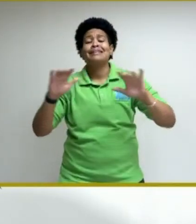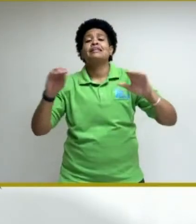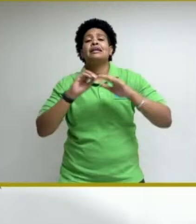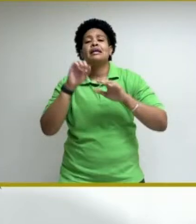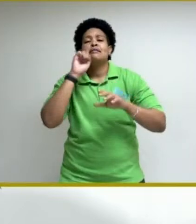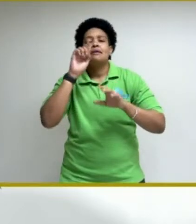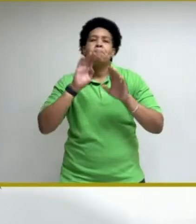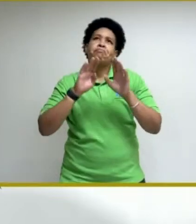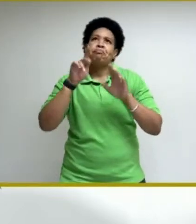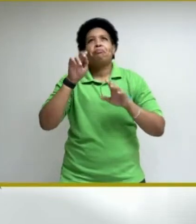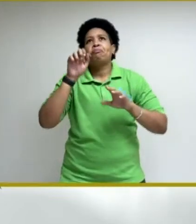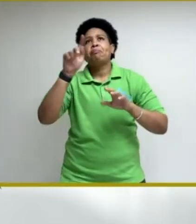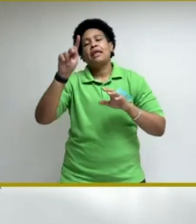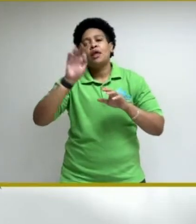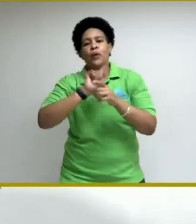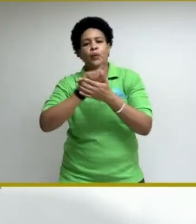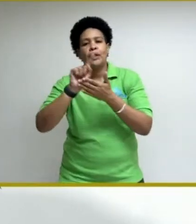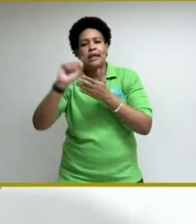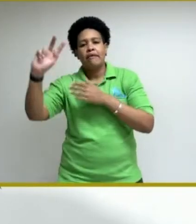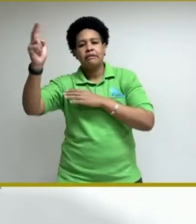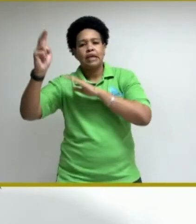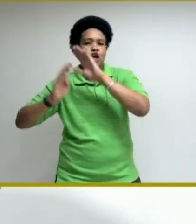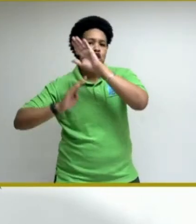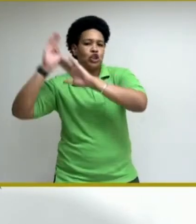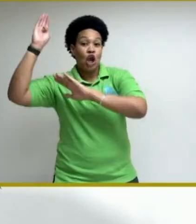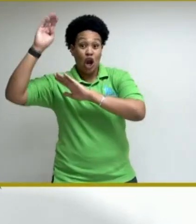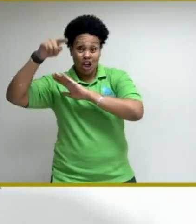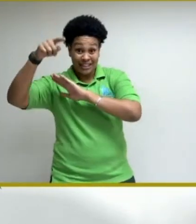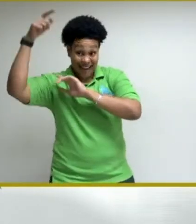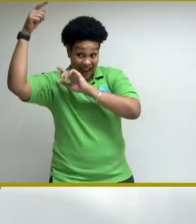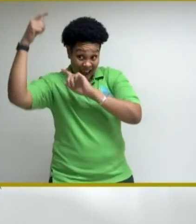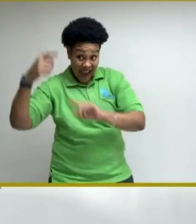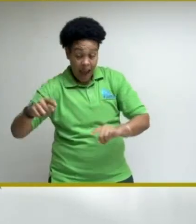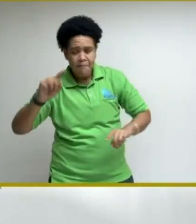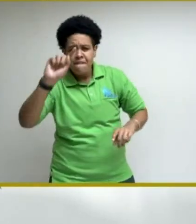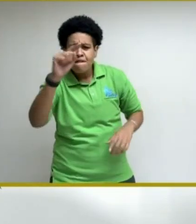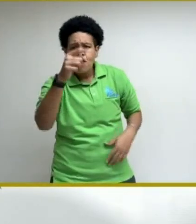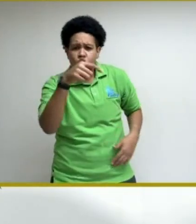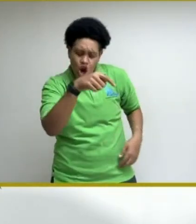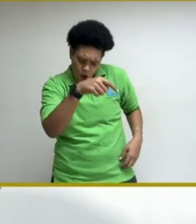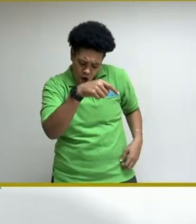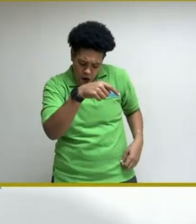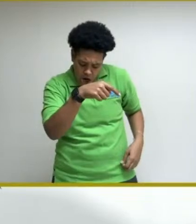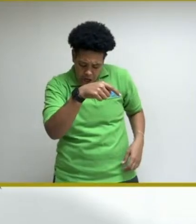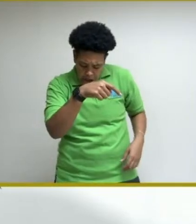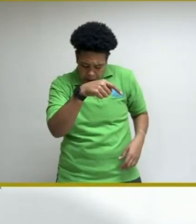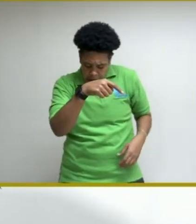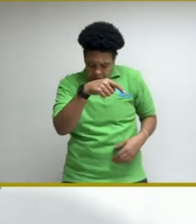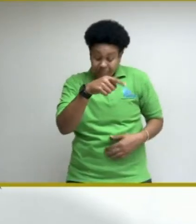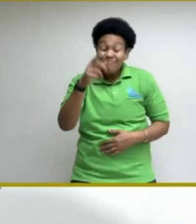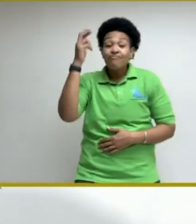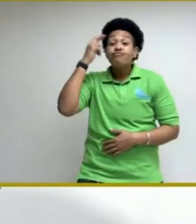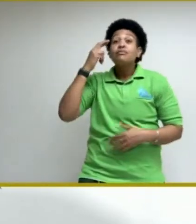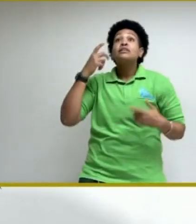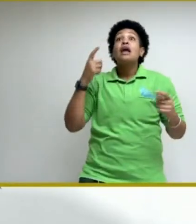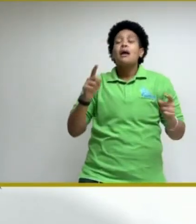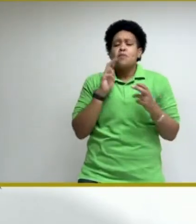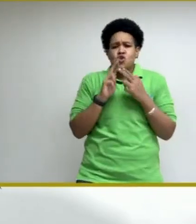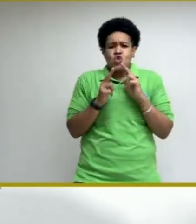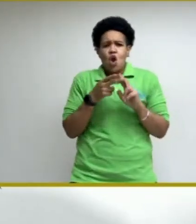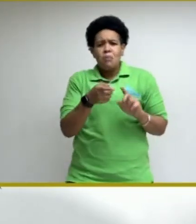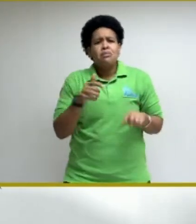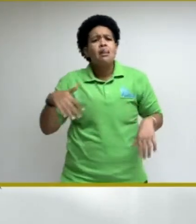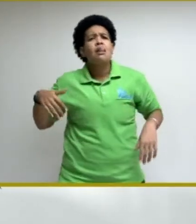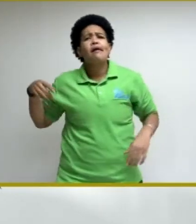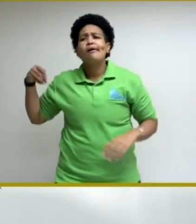peak week of the second surge as there was in the first. The reason is that our numbers didn't